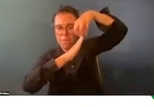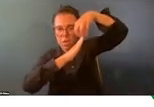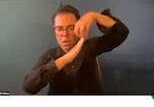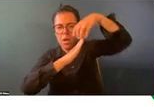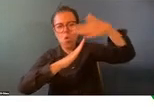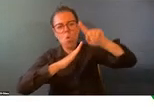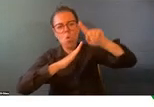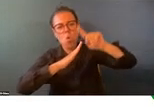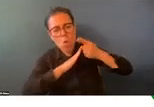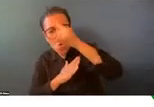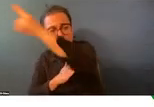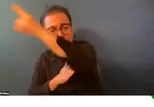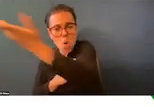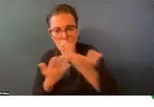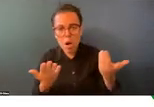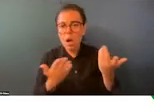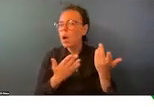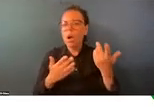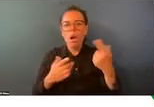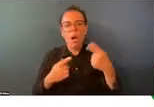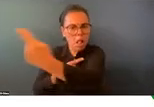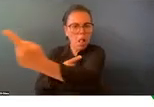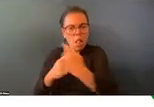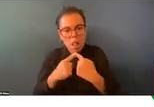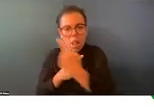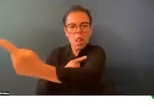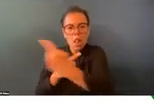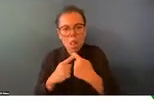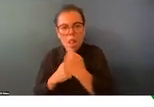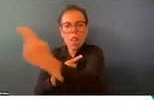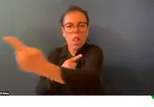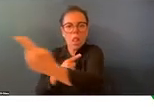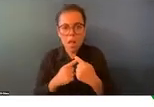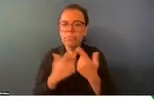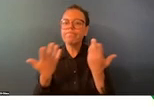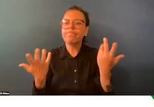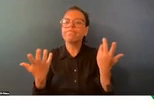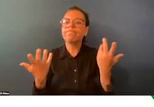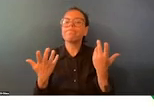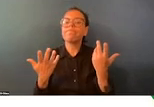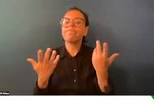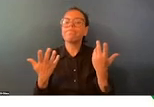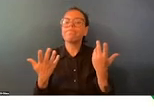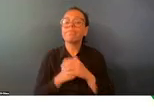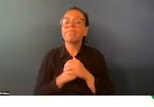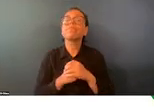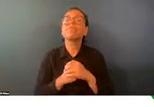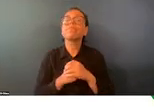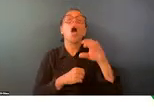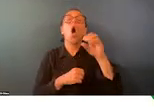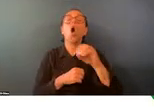was thought to be too difficult and expensive to provide the village with a safe water system.